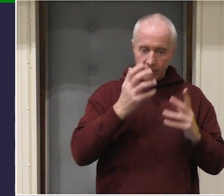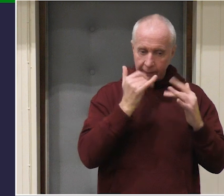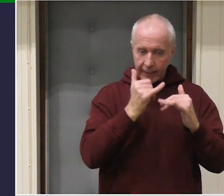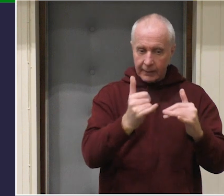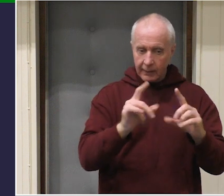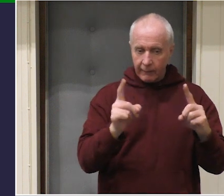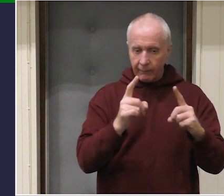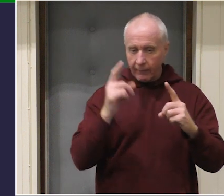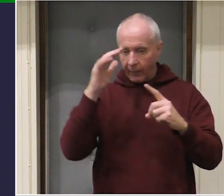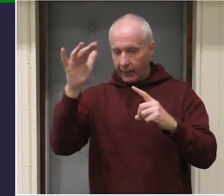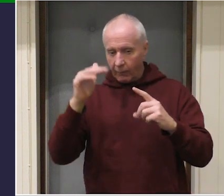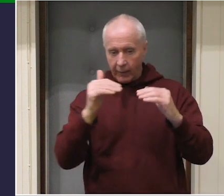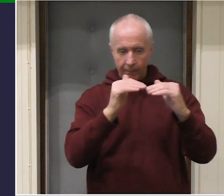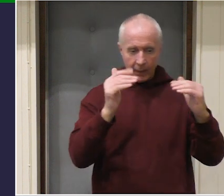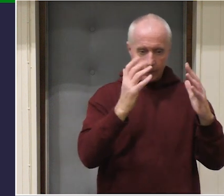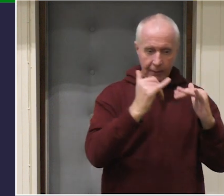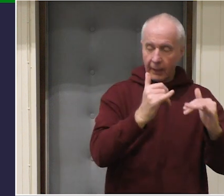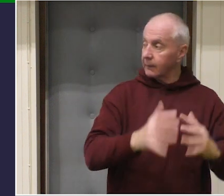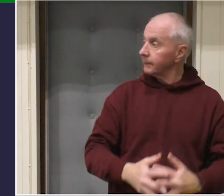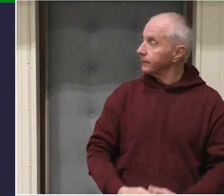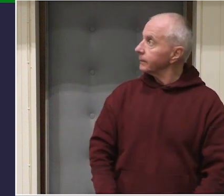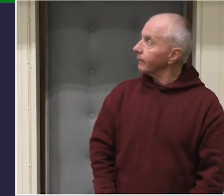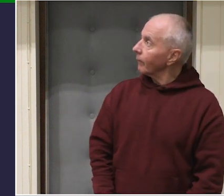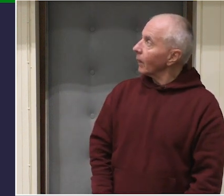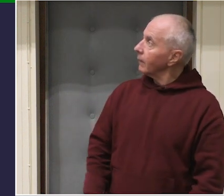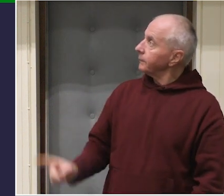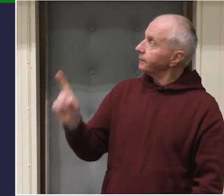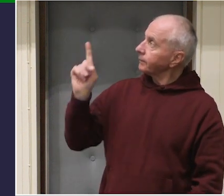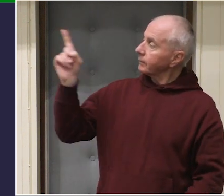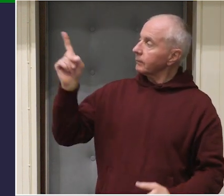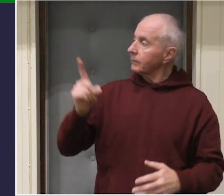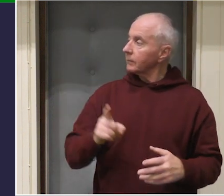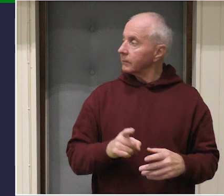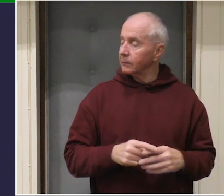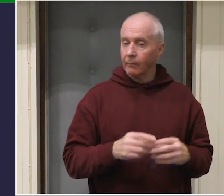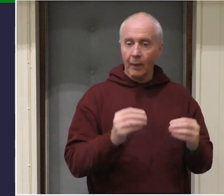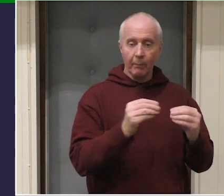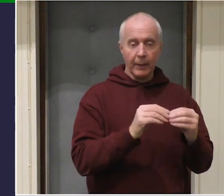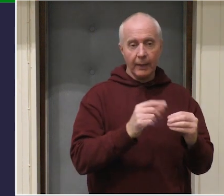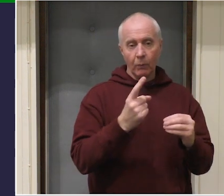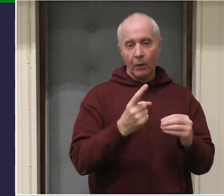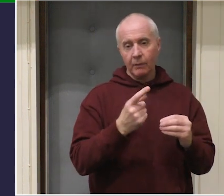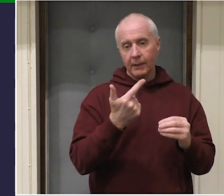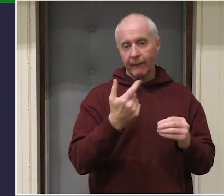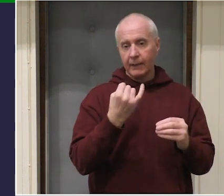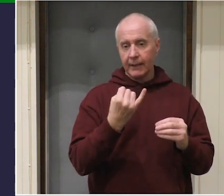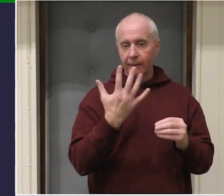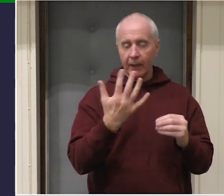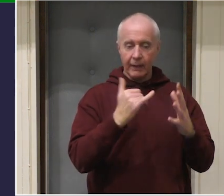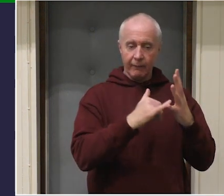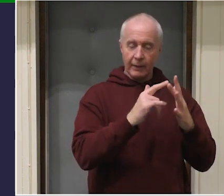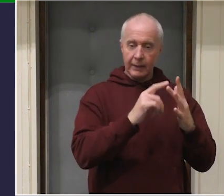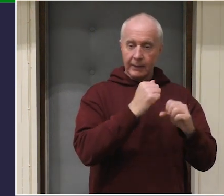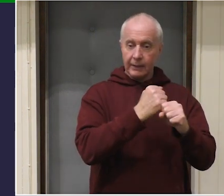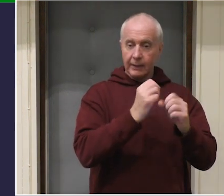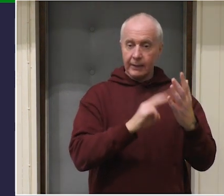And another one. This goes in a slightly mad pile, I think. D1765 Cygni. This is a massive star. It's about 20